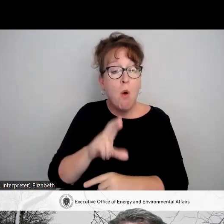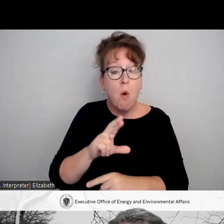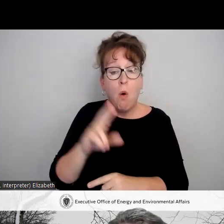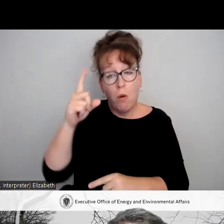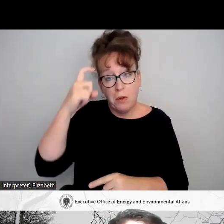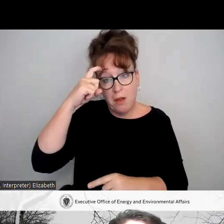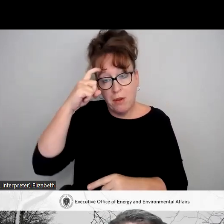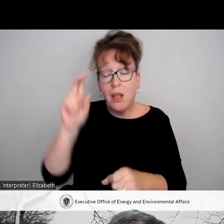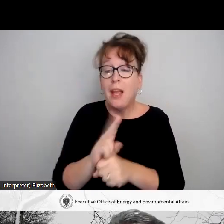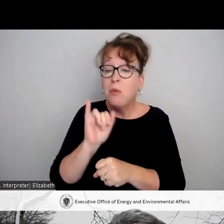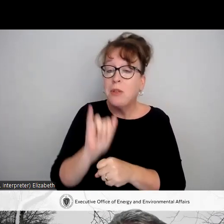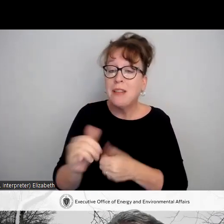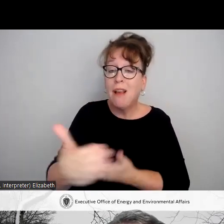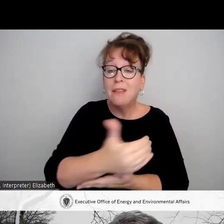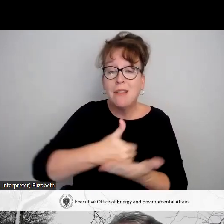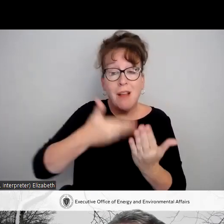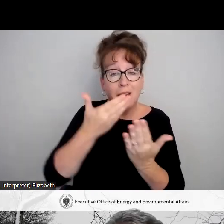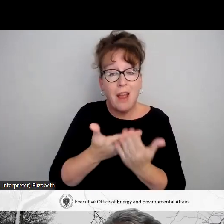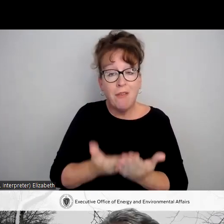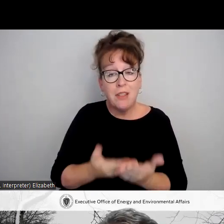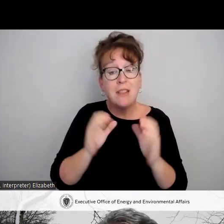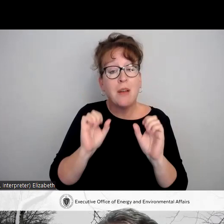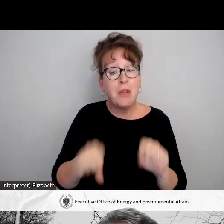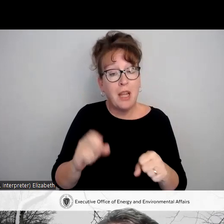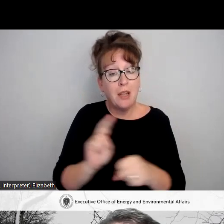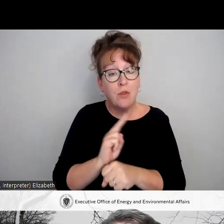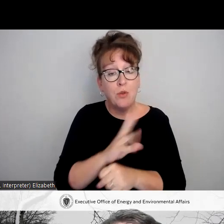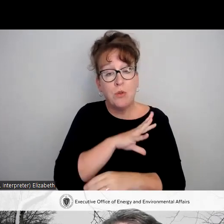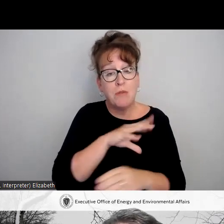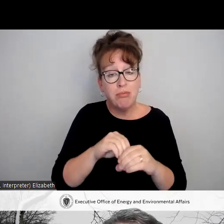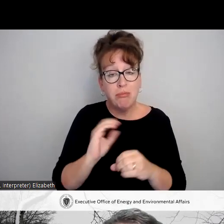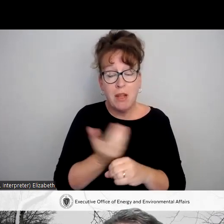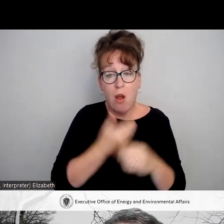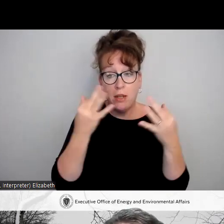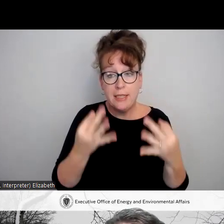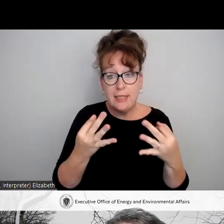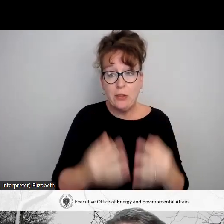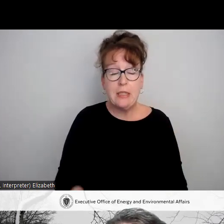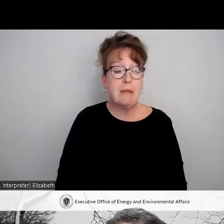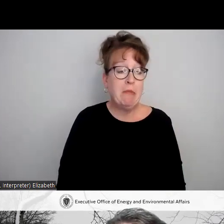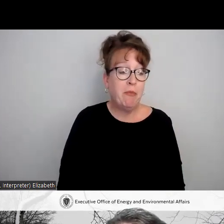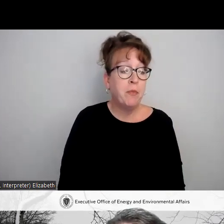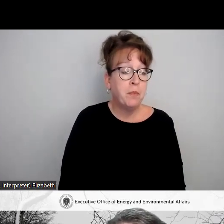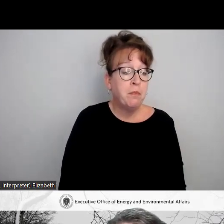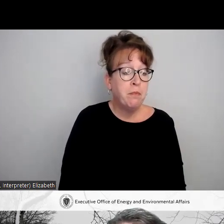the proceeding that we can use in our decisions. Next slide, please.